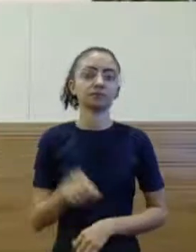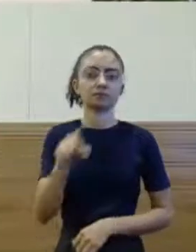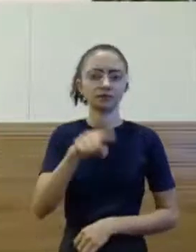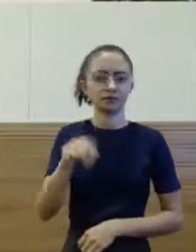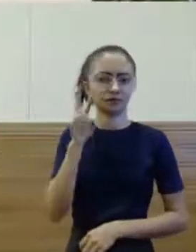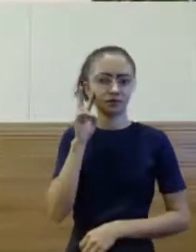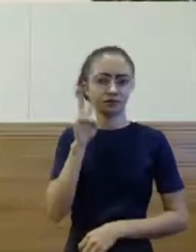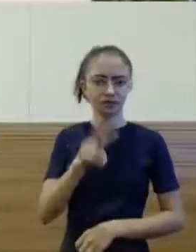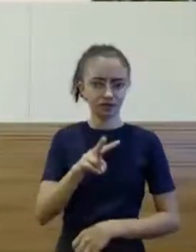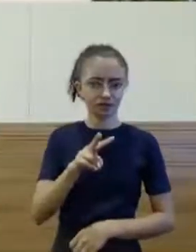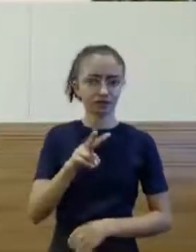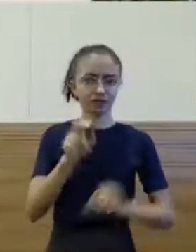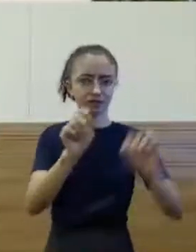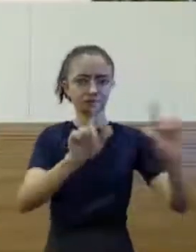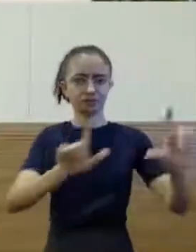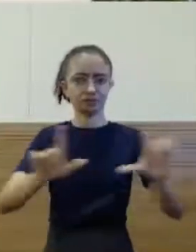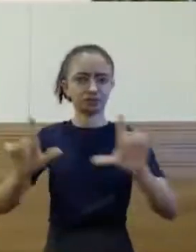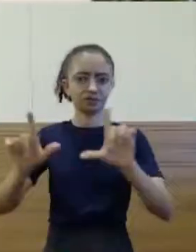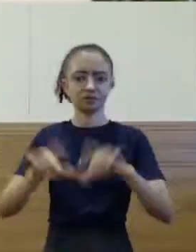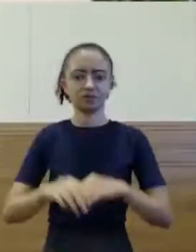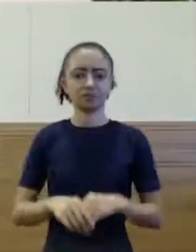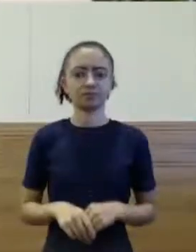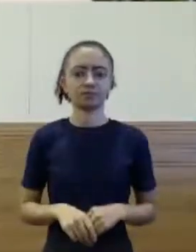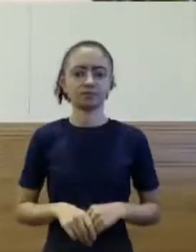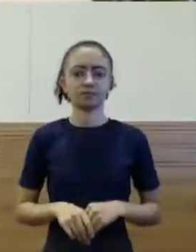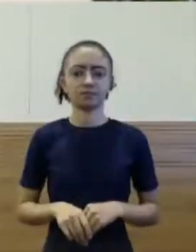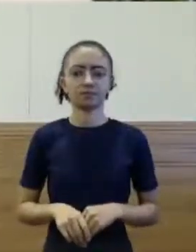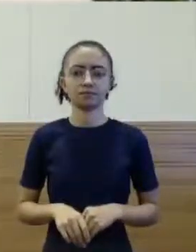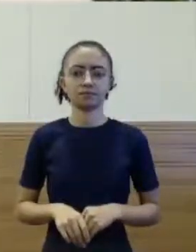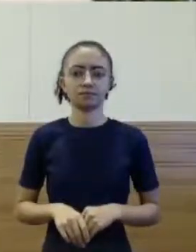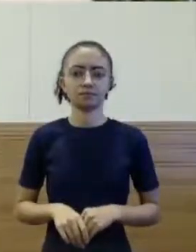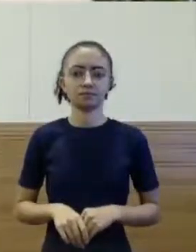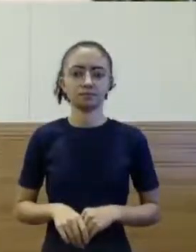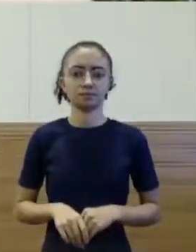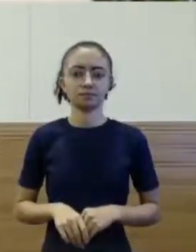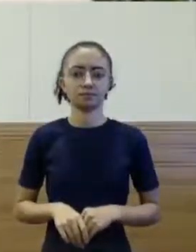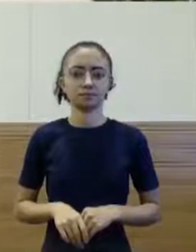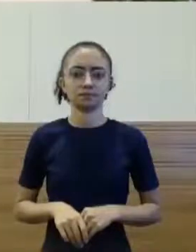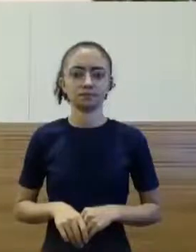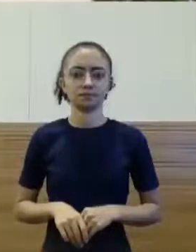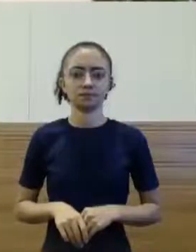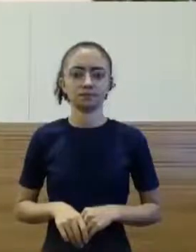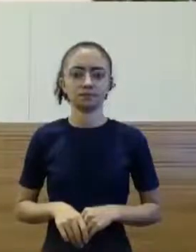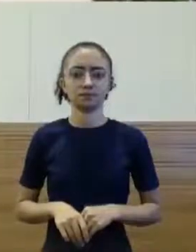Can you see my presentation? Can you see it? Okay.